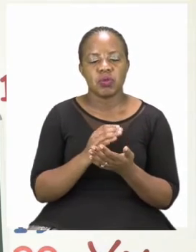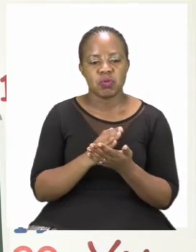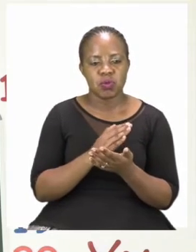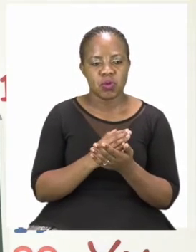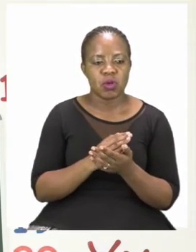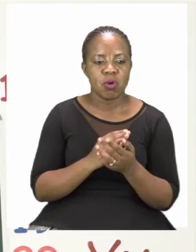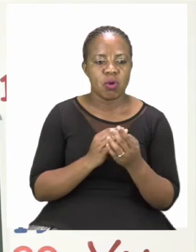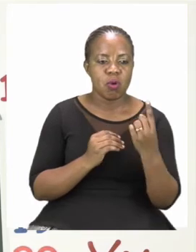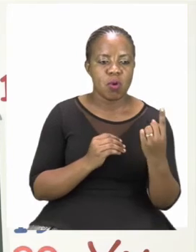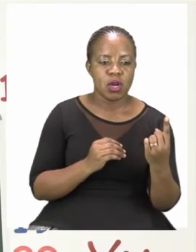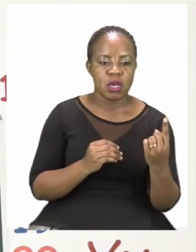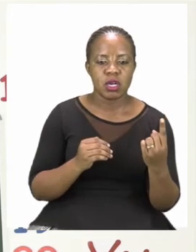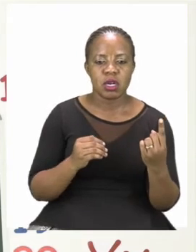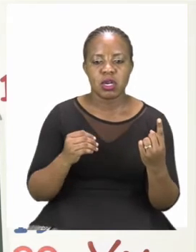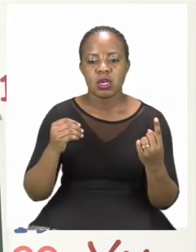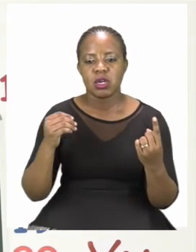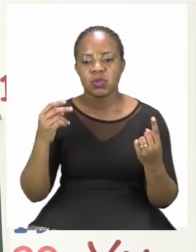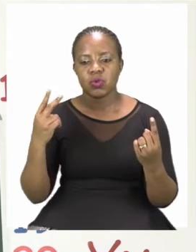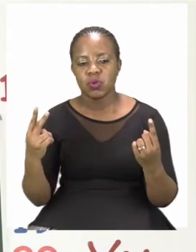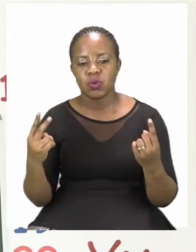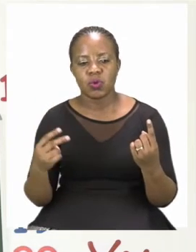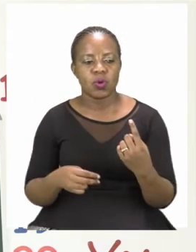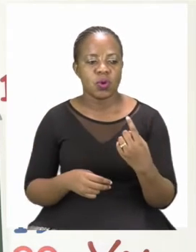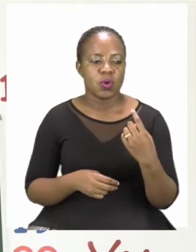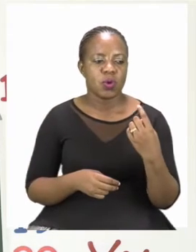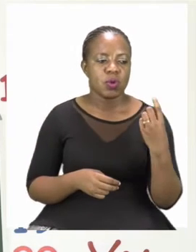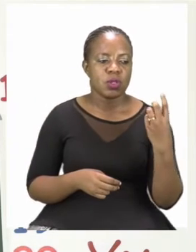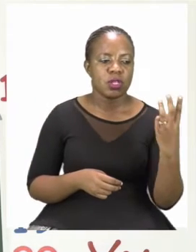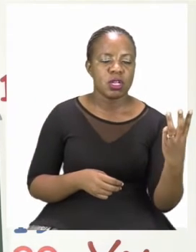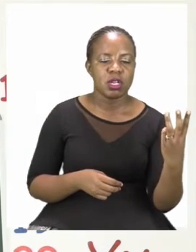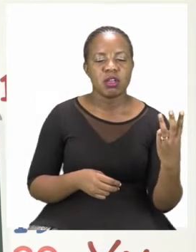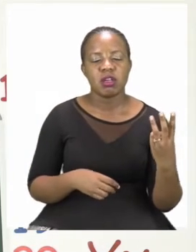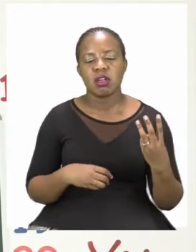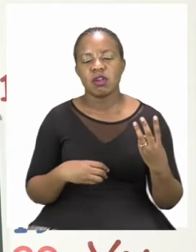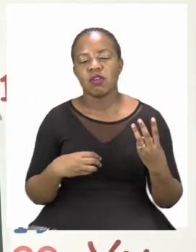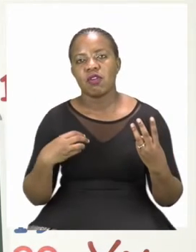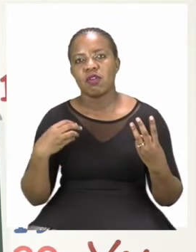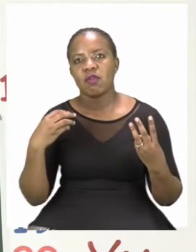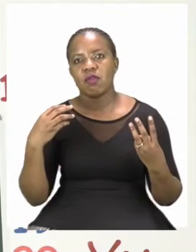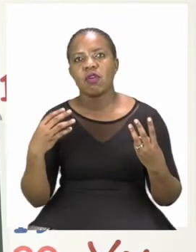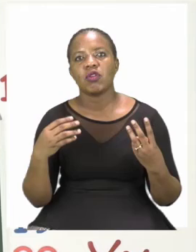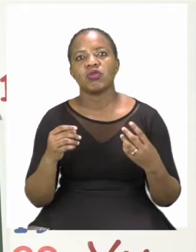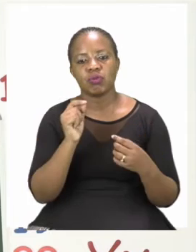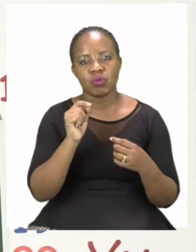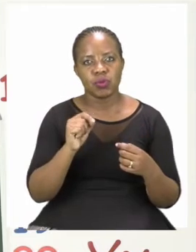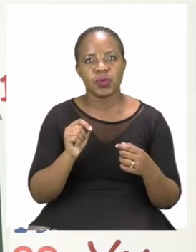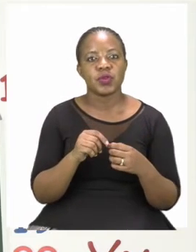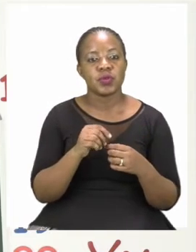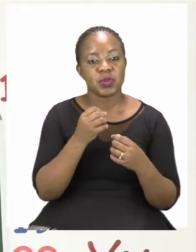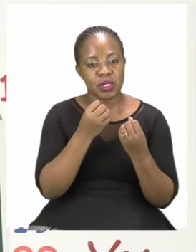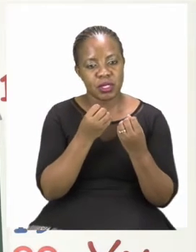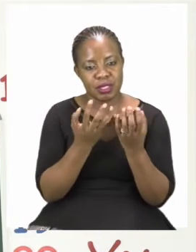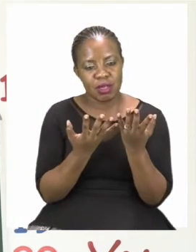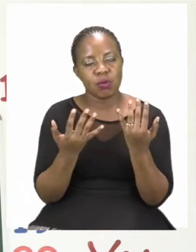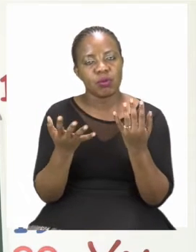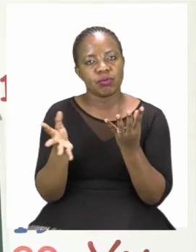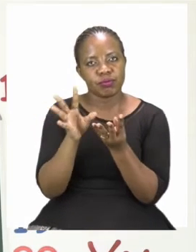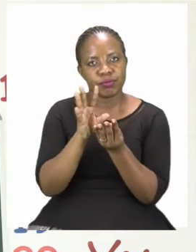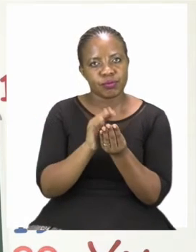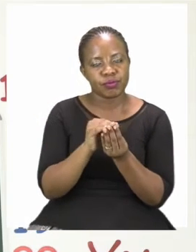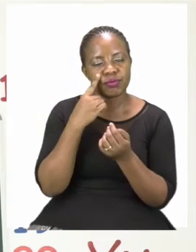card. Now remember, boys and girls, a pair of scissors can be very dangerous.